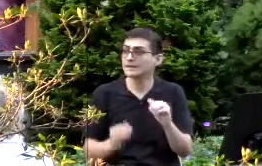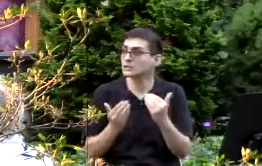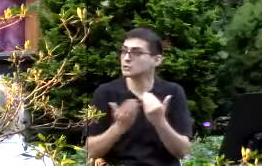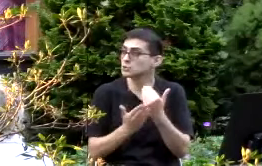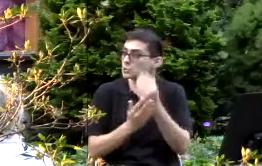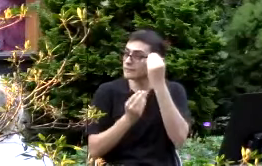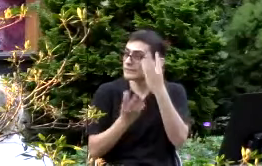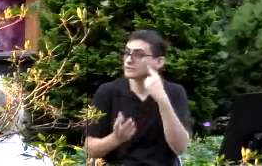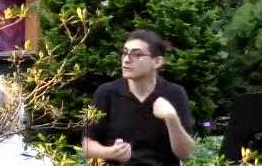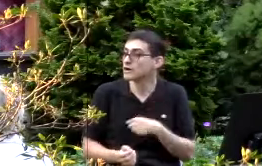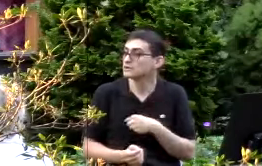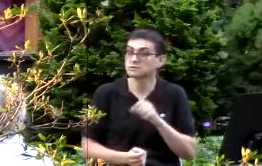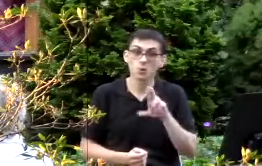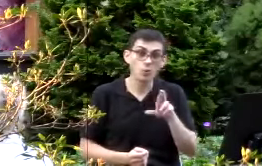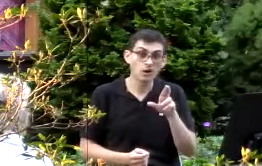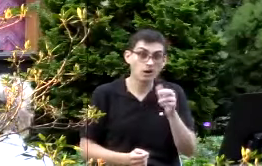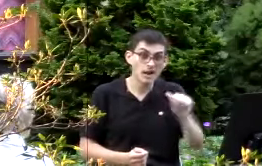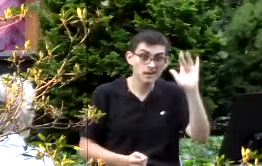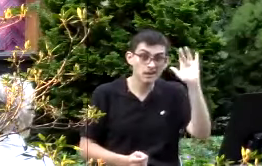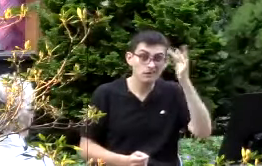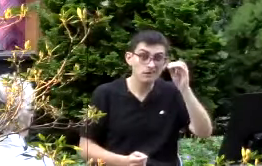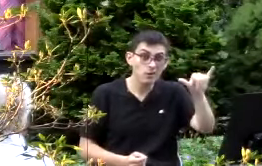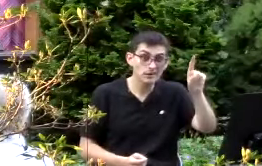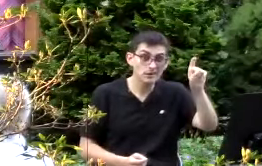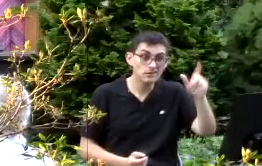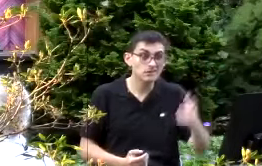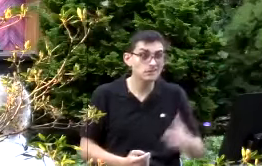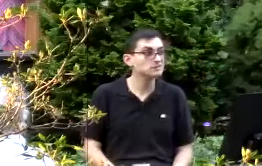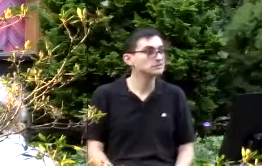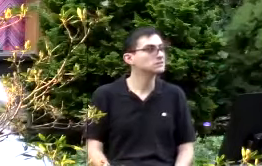celebrations? Well, to share with us.